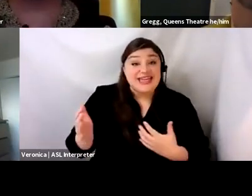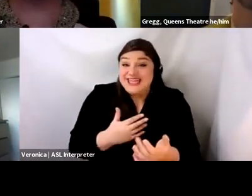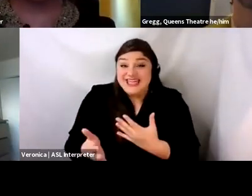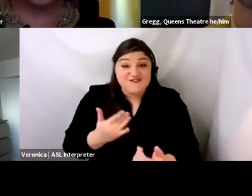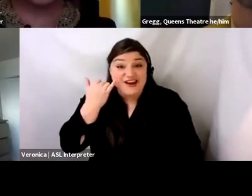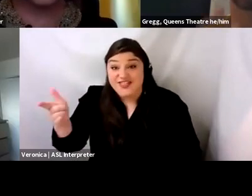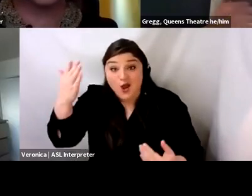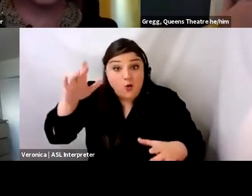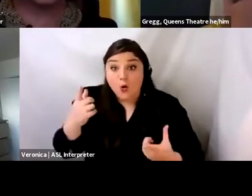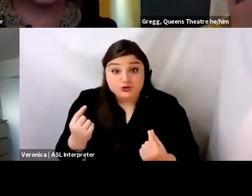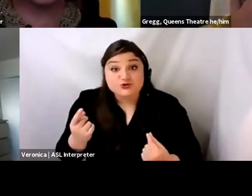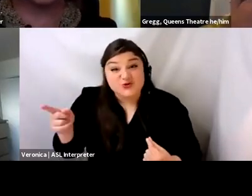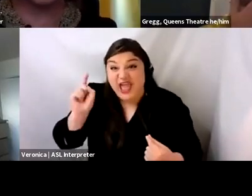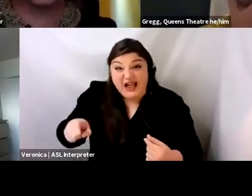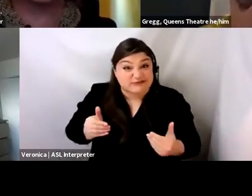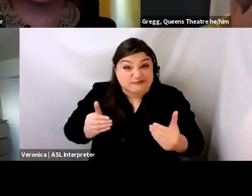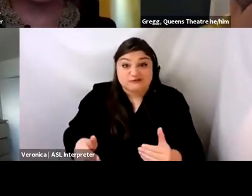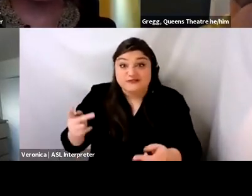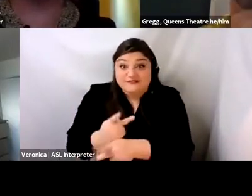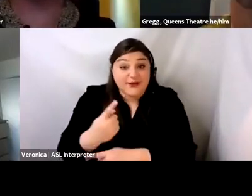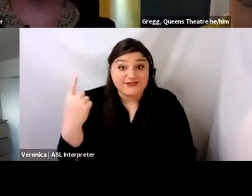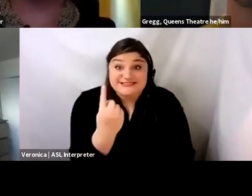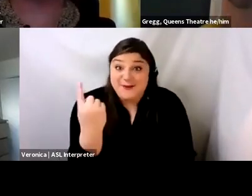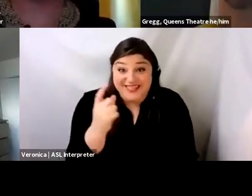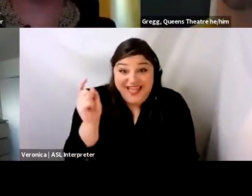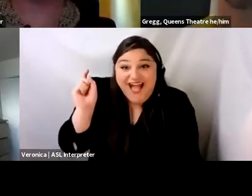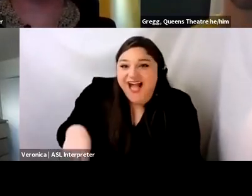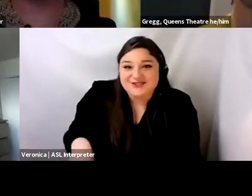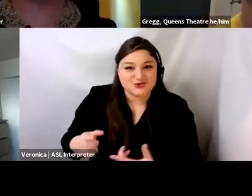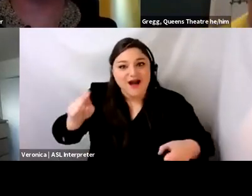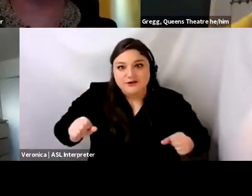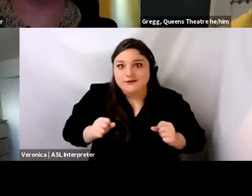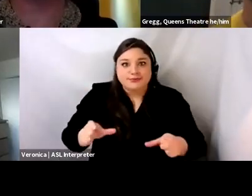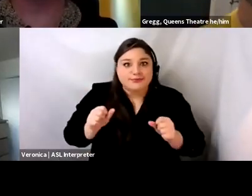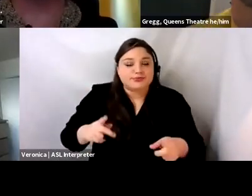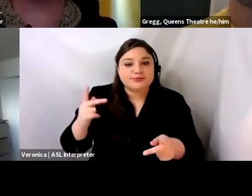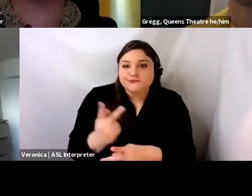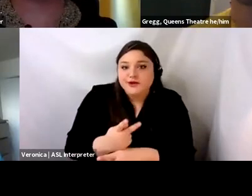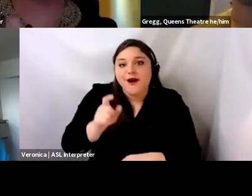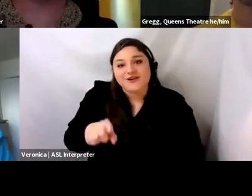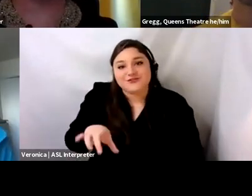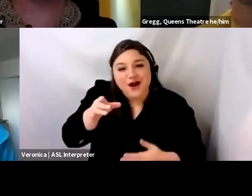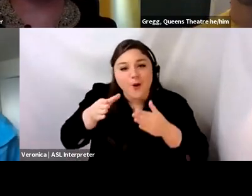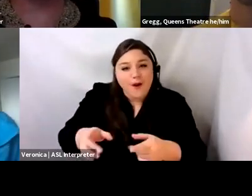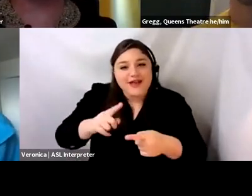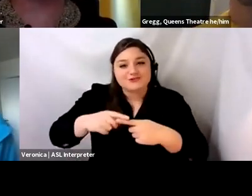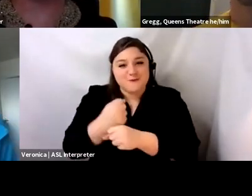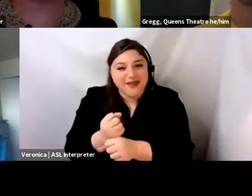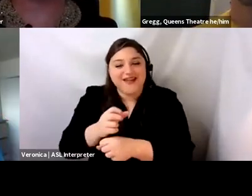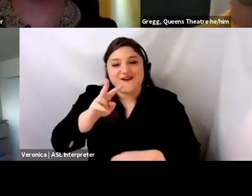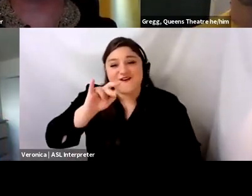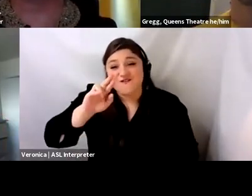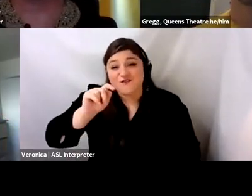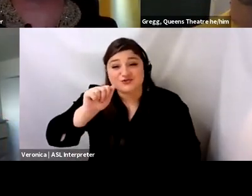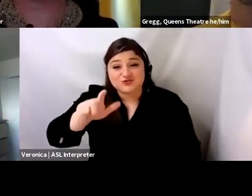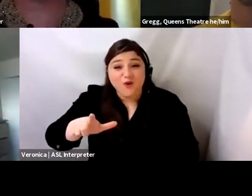chance, you know, make the virtual event happen, implement access, and just learn from there, they just